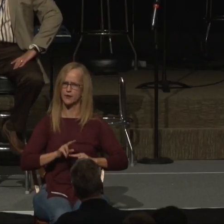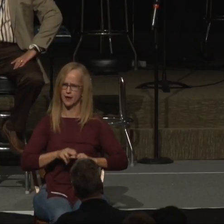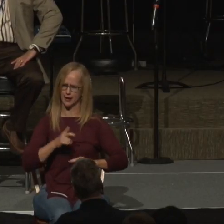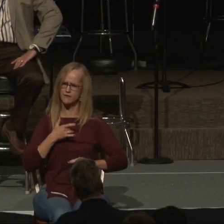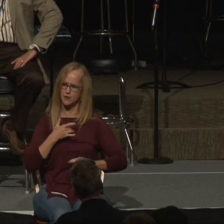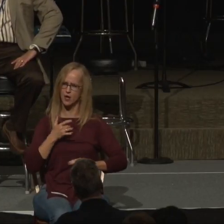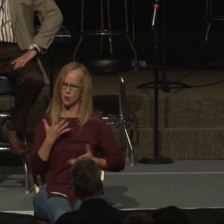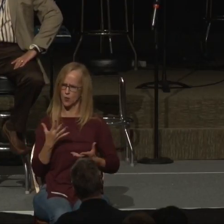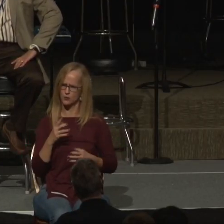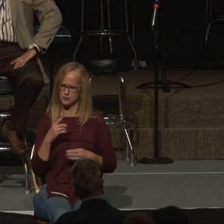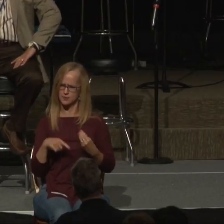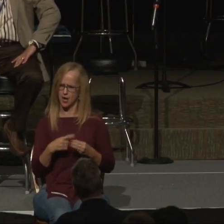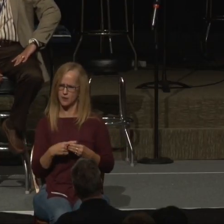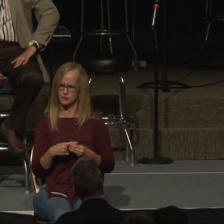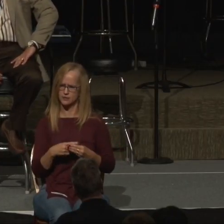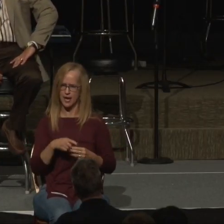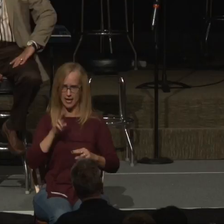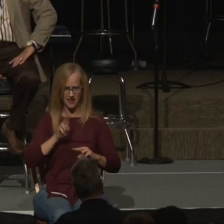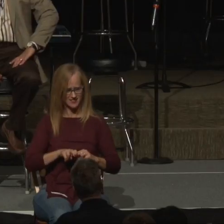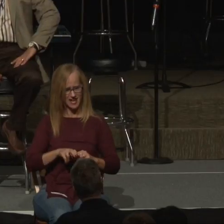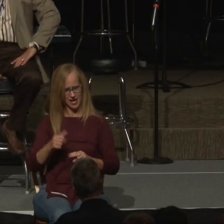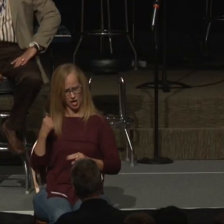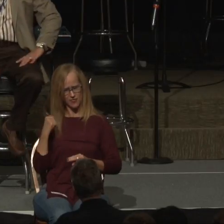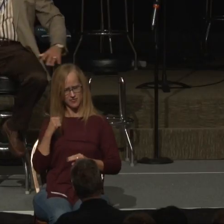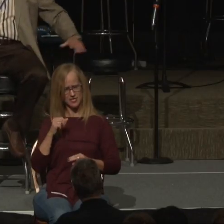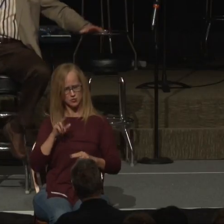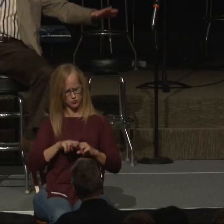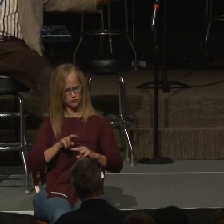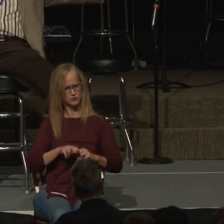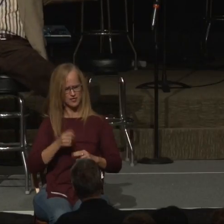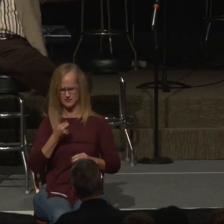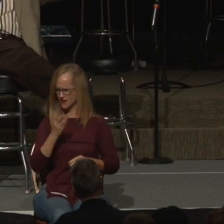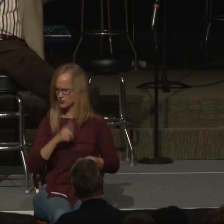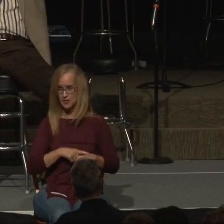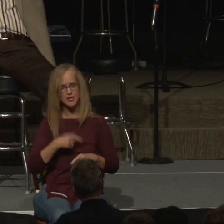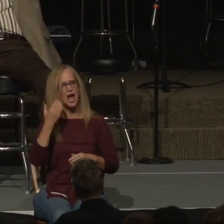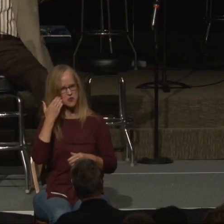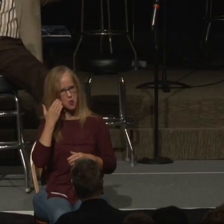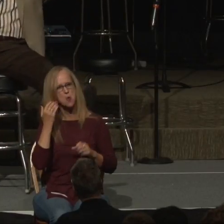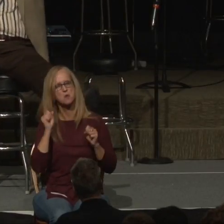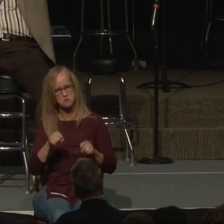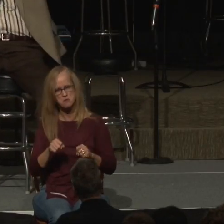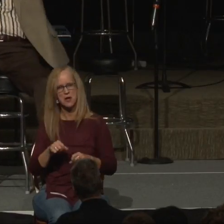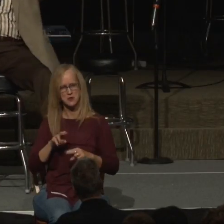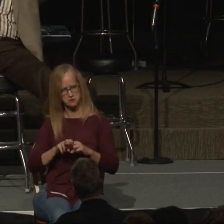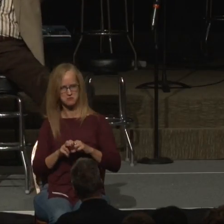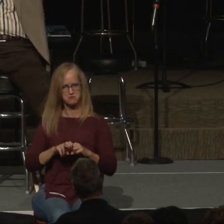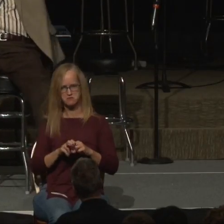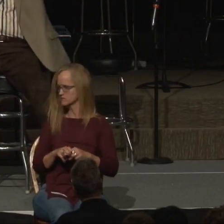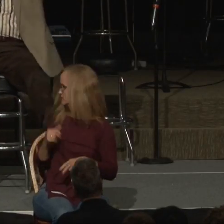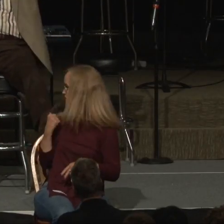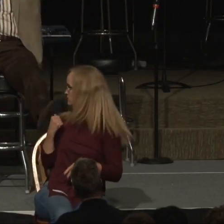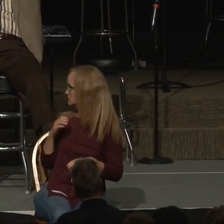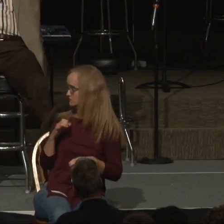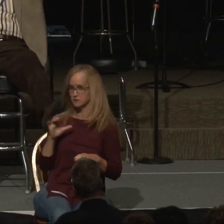was all about. And I've sat on these stools several times, and I know they're trustworthy. See, I can even do this.